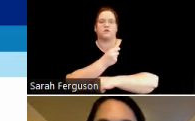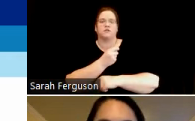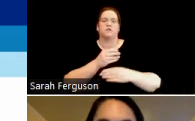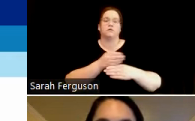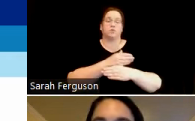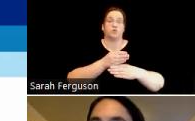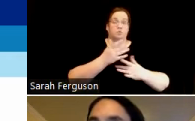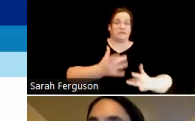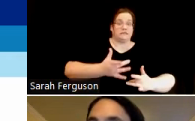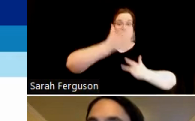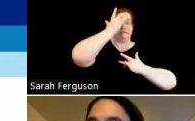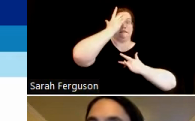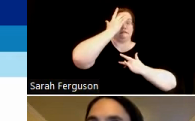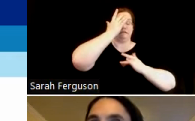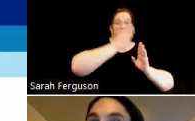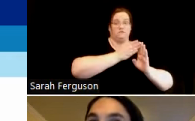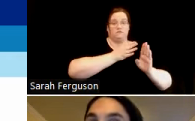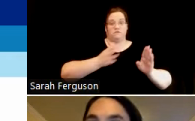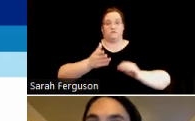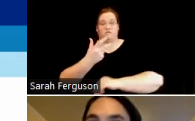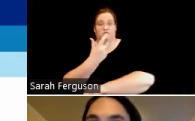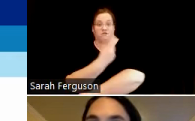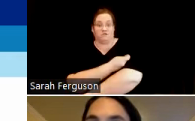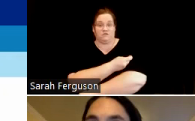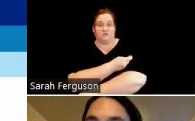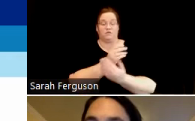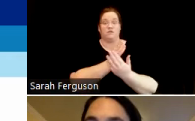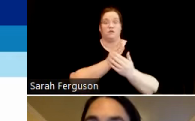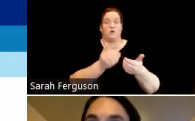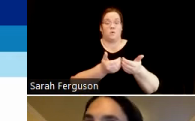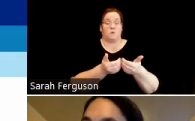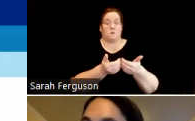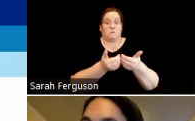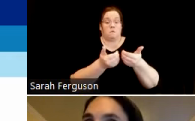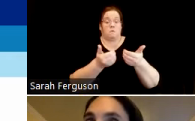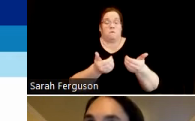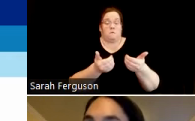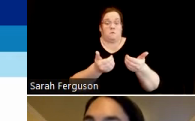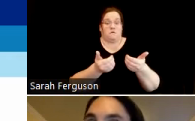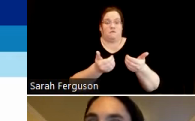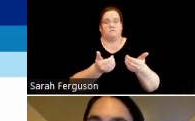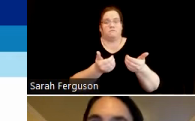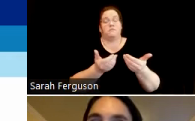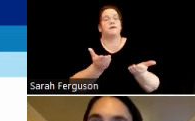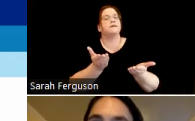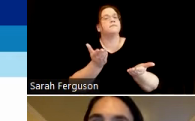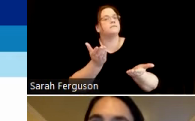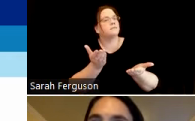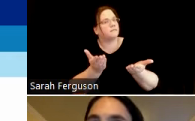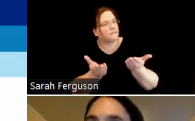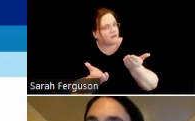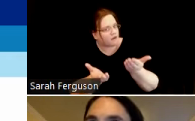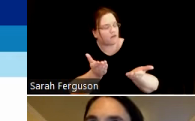and vaccination, having a little bit of time between infection and vaccination may result in an improved